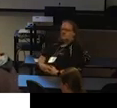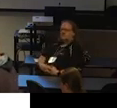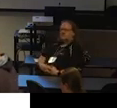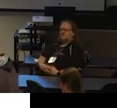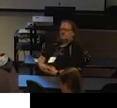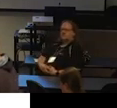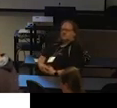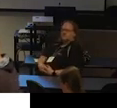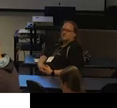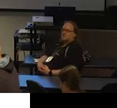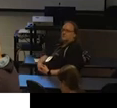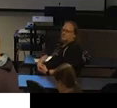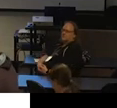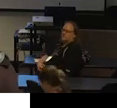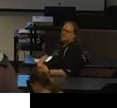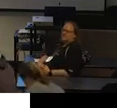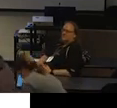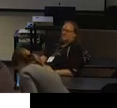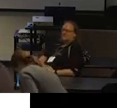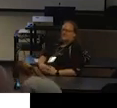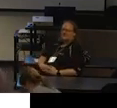And the last thing, how much time do I have?